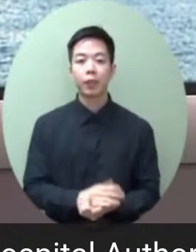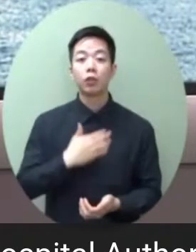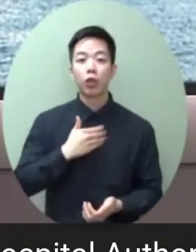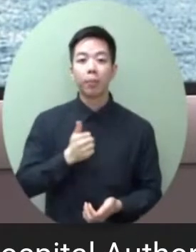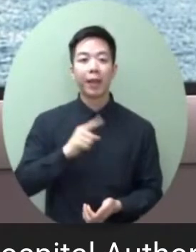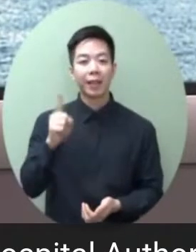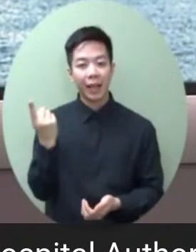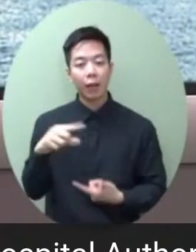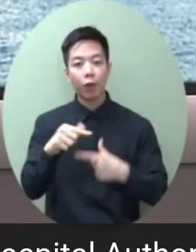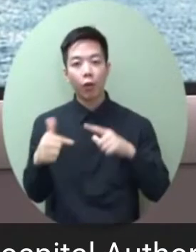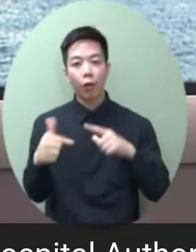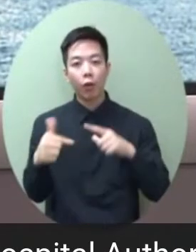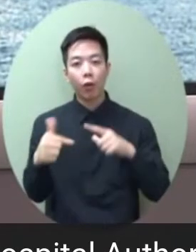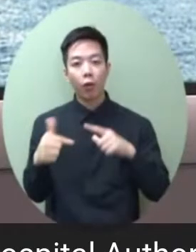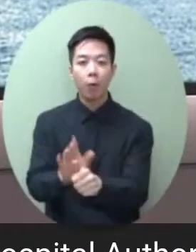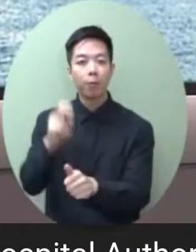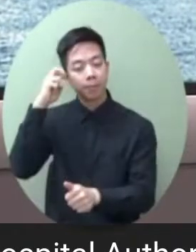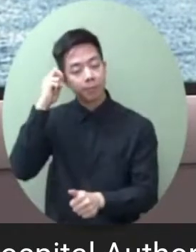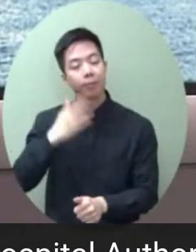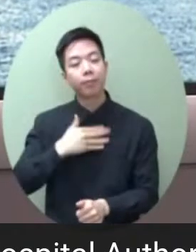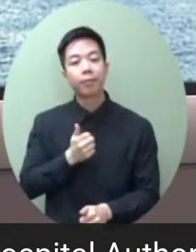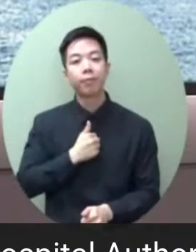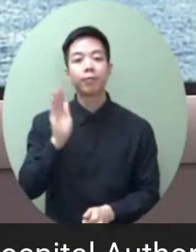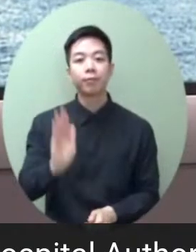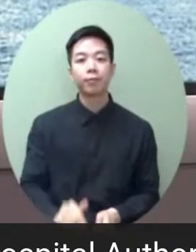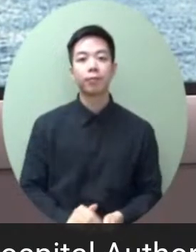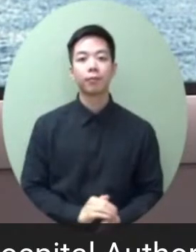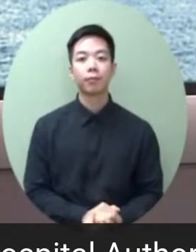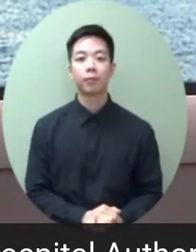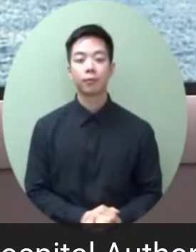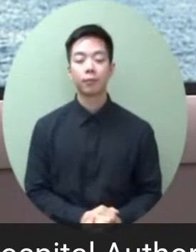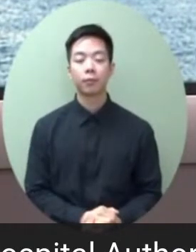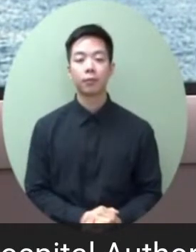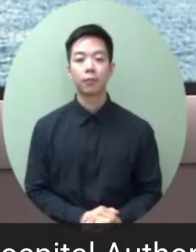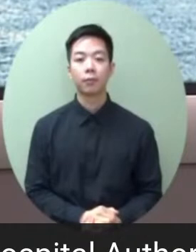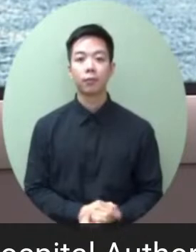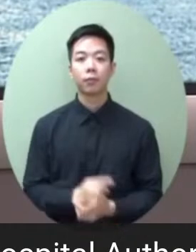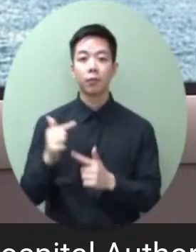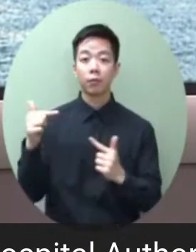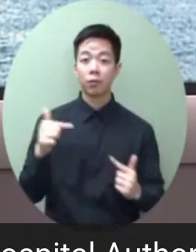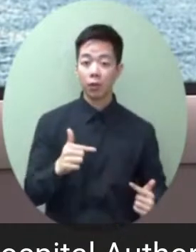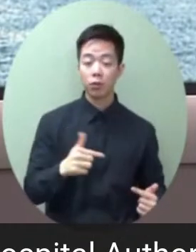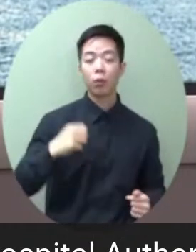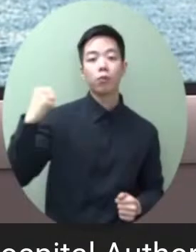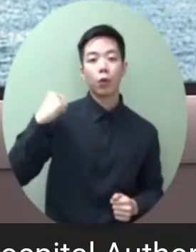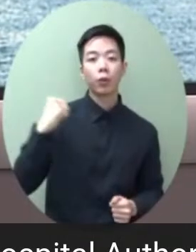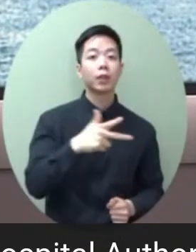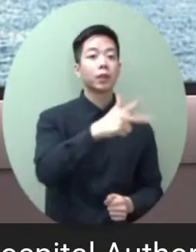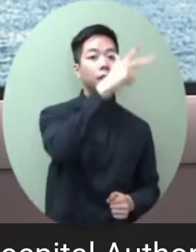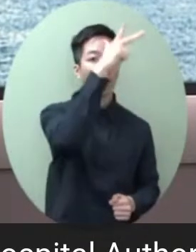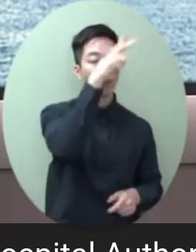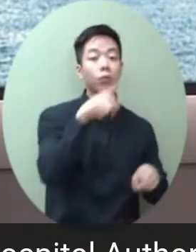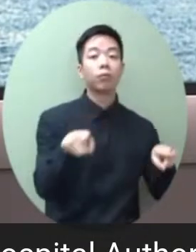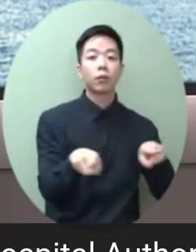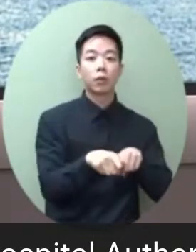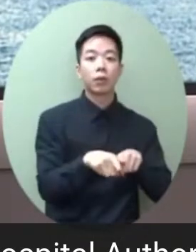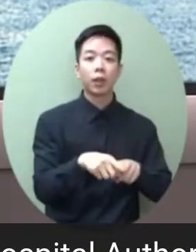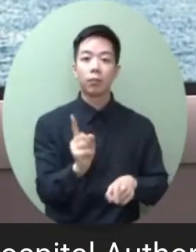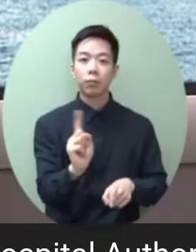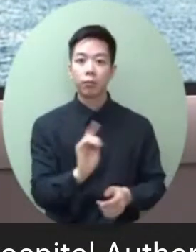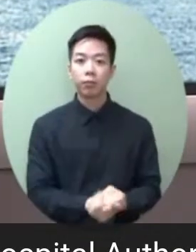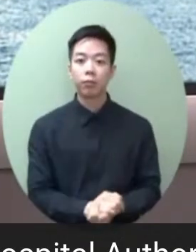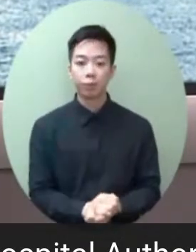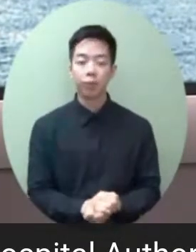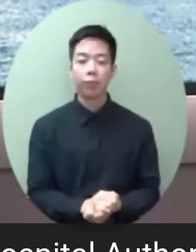with other options to solve their treatment options. We're proactively working